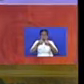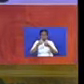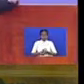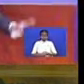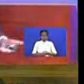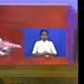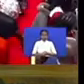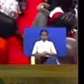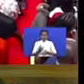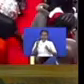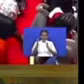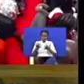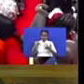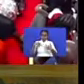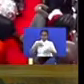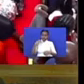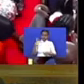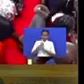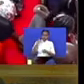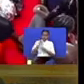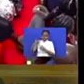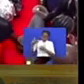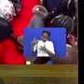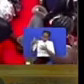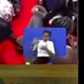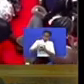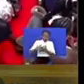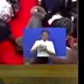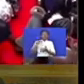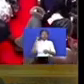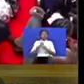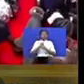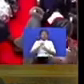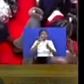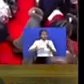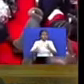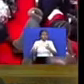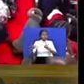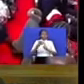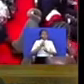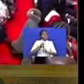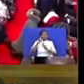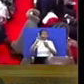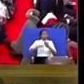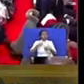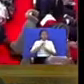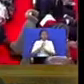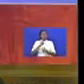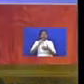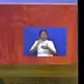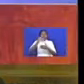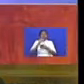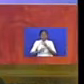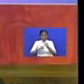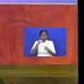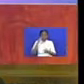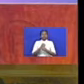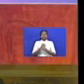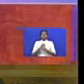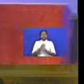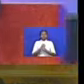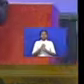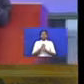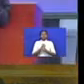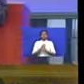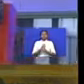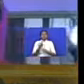How far have we gone? What have we done? What have we accomplished? So that next year, I'd like